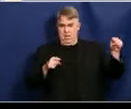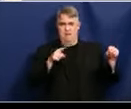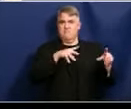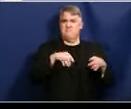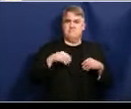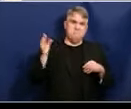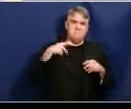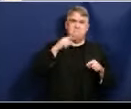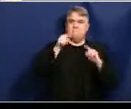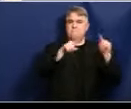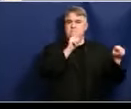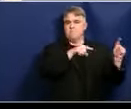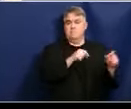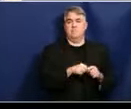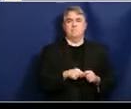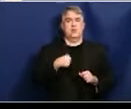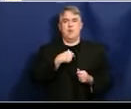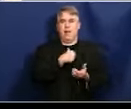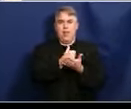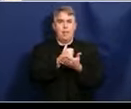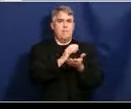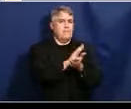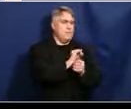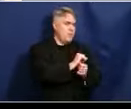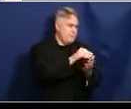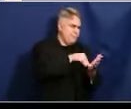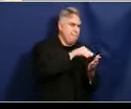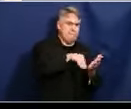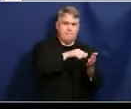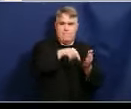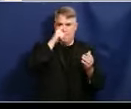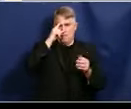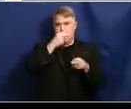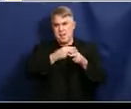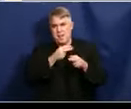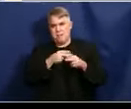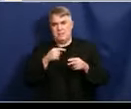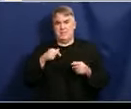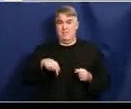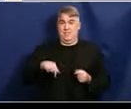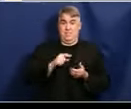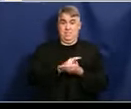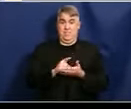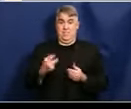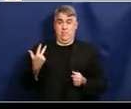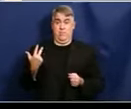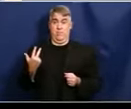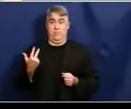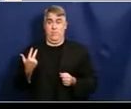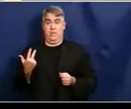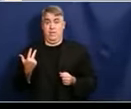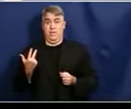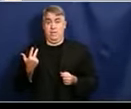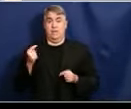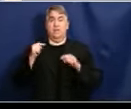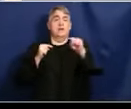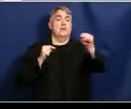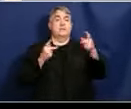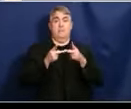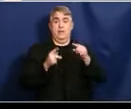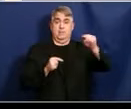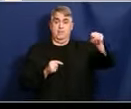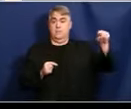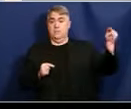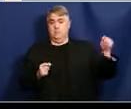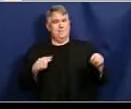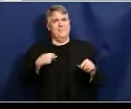all the paperwork, get the entry. And so this week we have 3 sites, and for the next probably 4 weeks, we're going to continue to